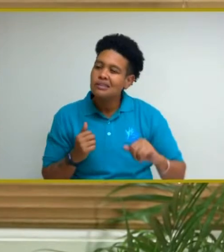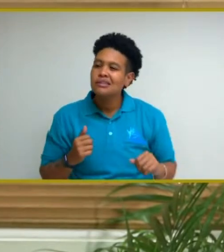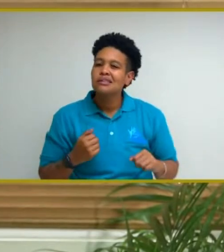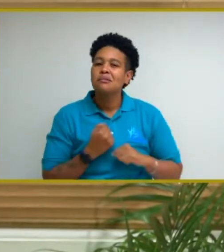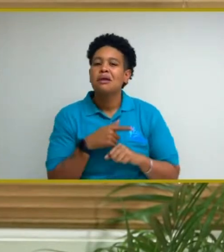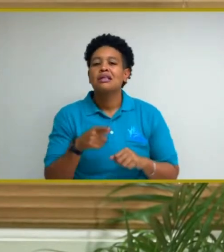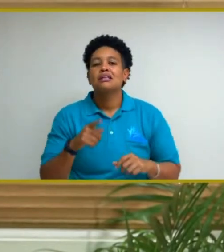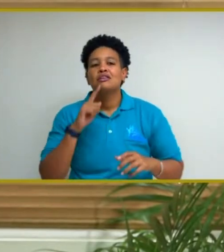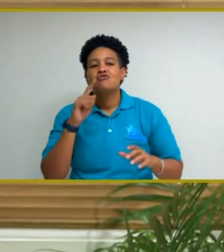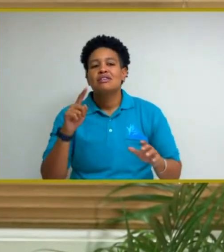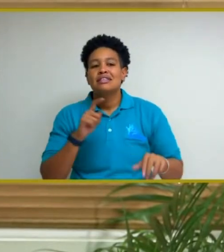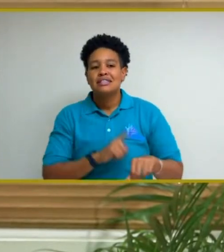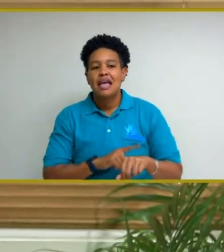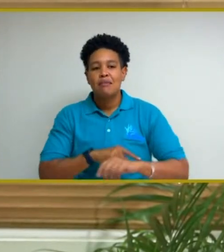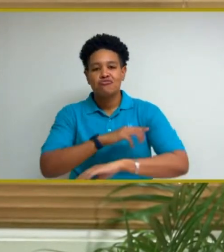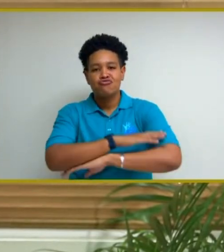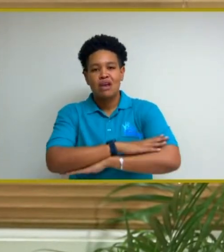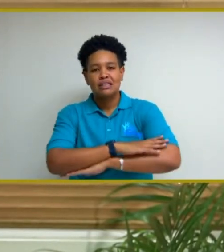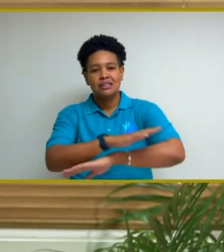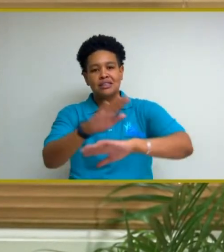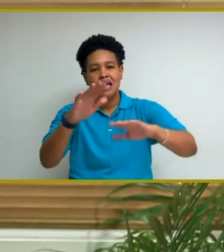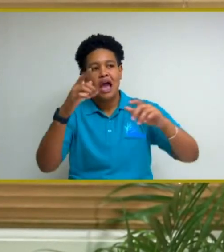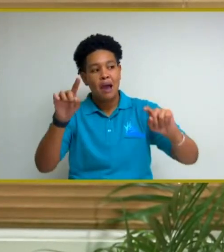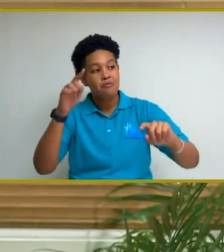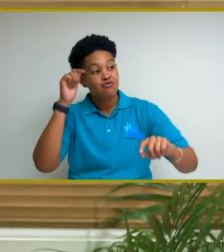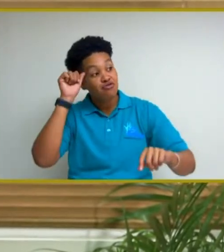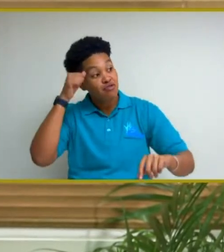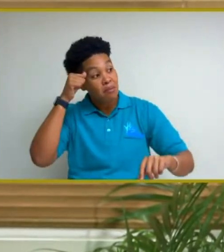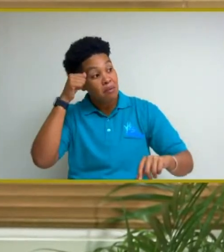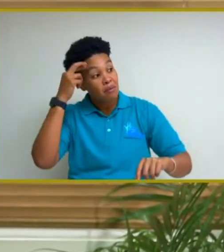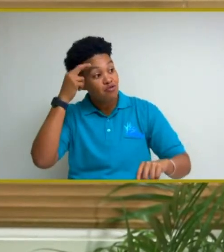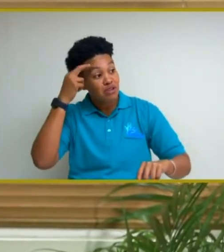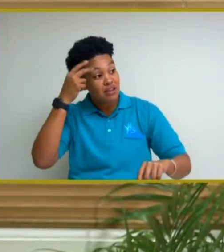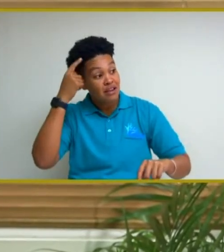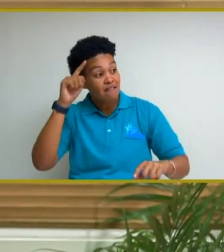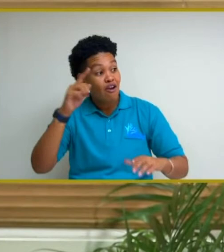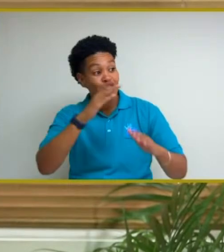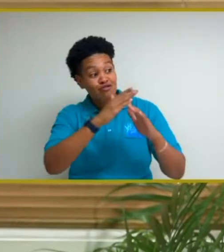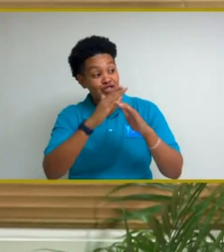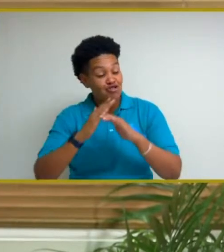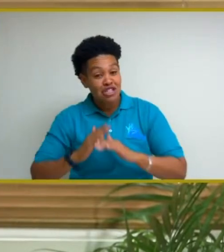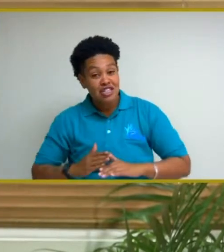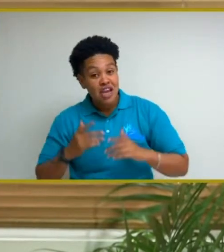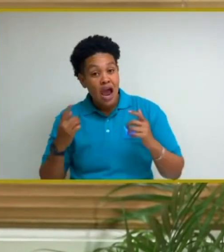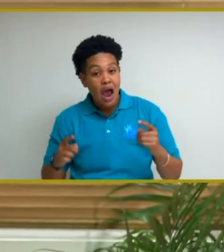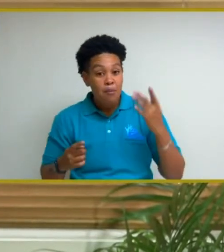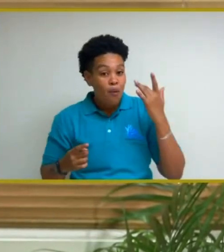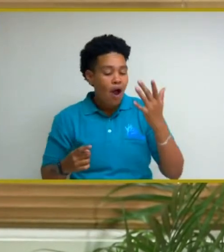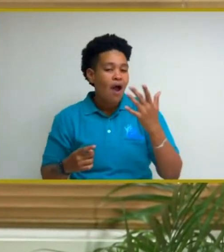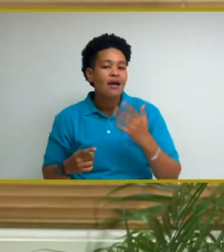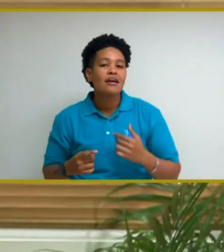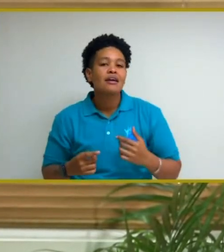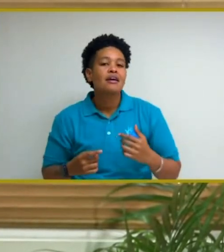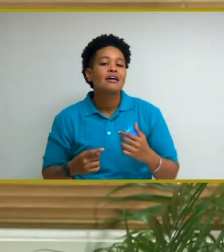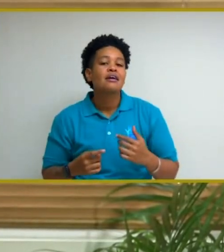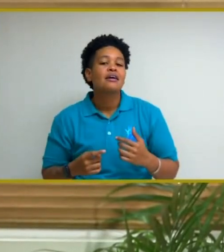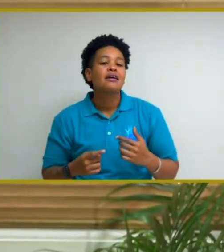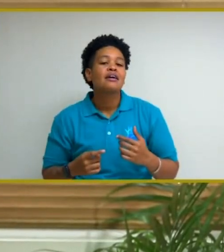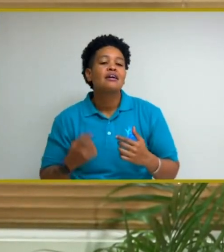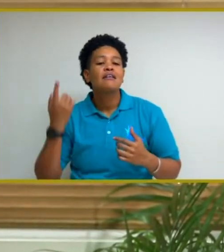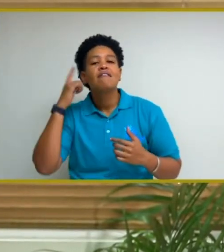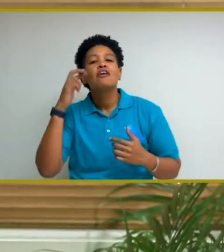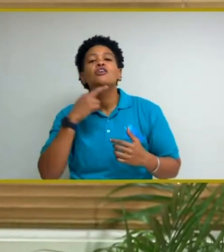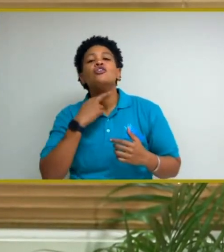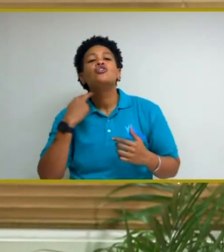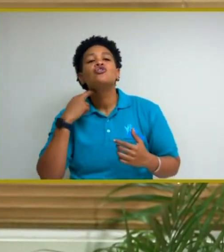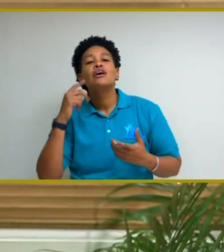this a restful period, and remember, the reason for the restrictions is for the threat to